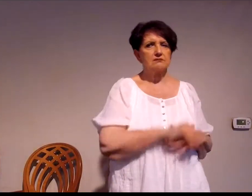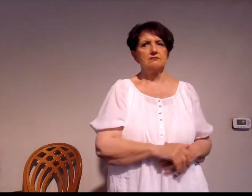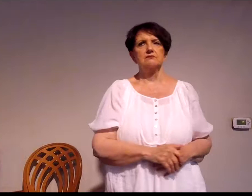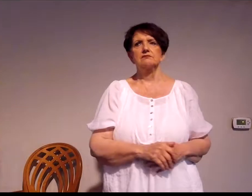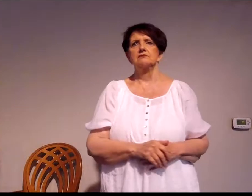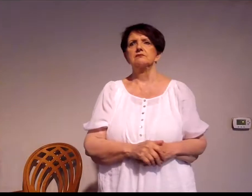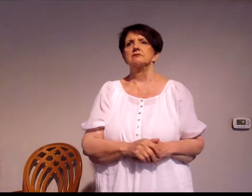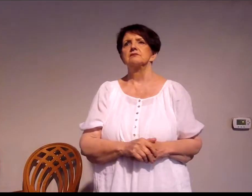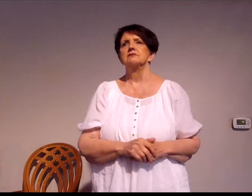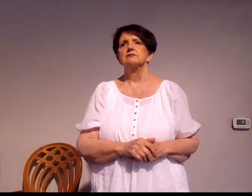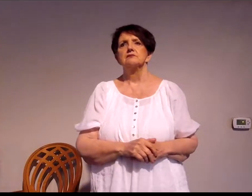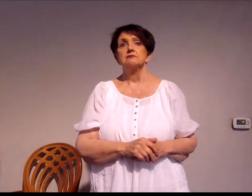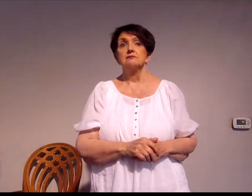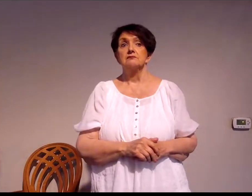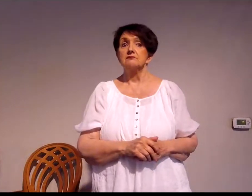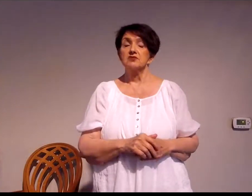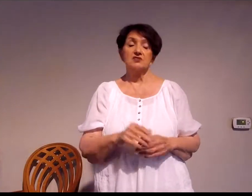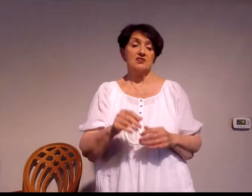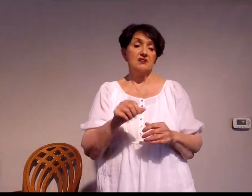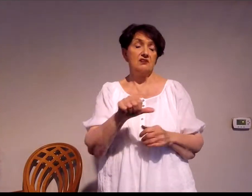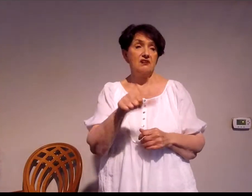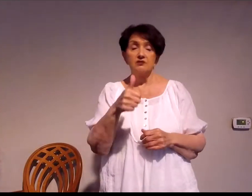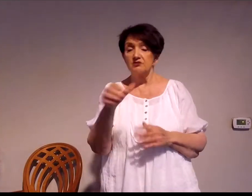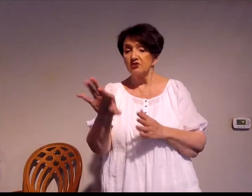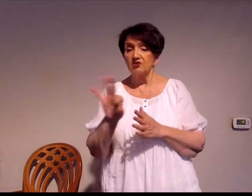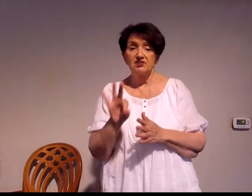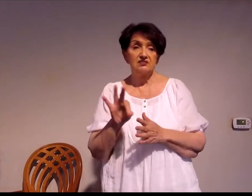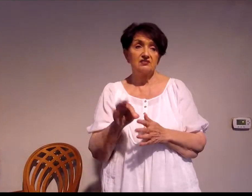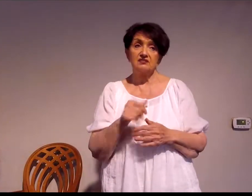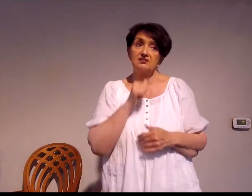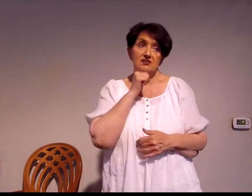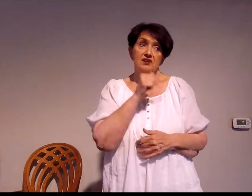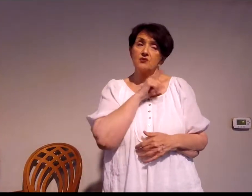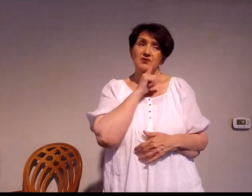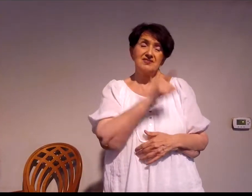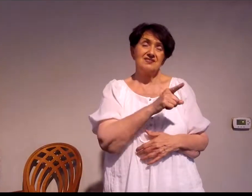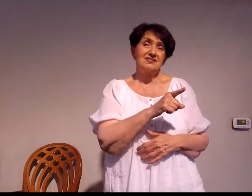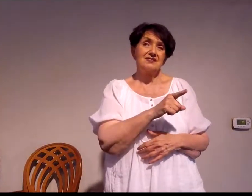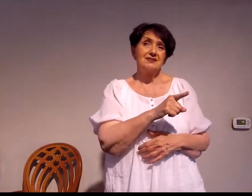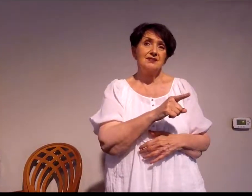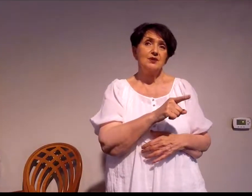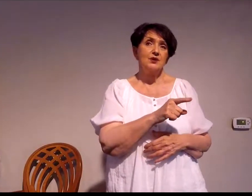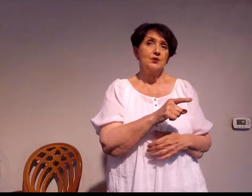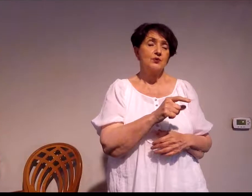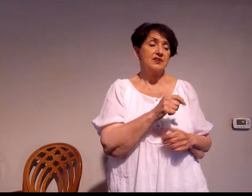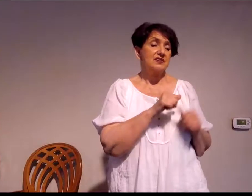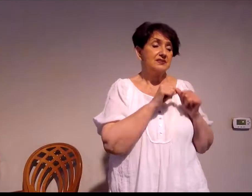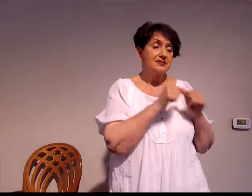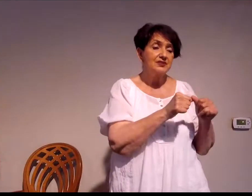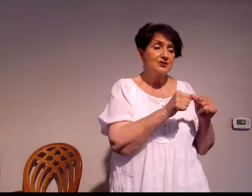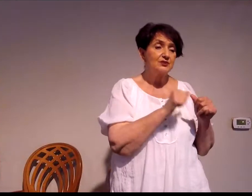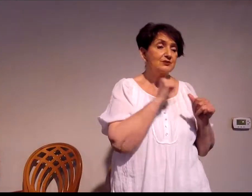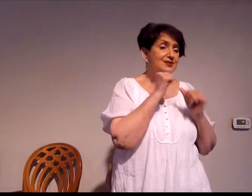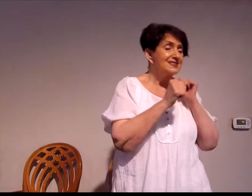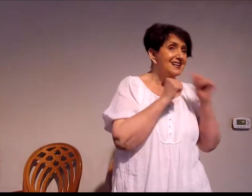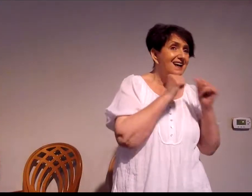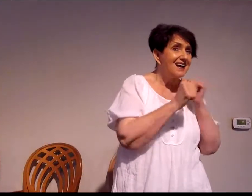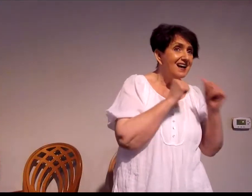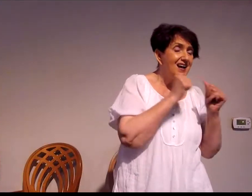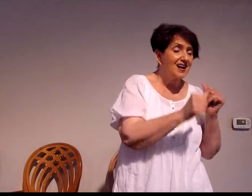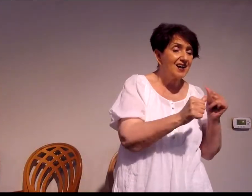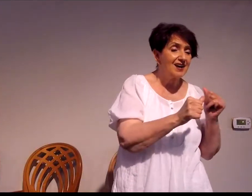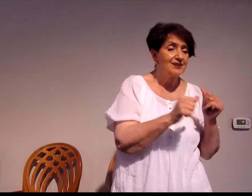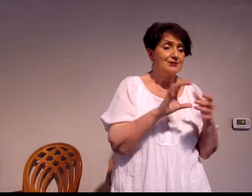isn't an alternative. I guess there is. We can continue to deny our stories. We continue to be disengaged from